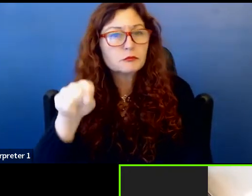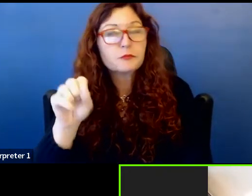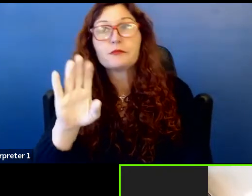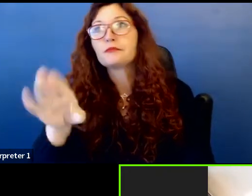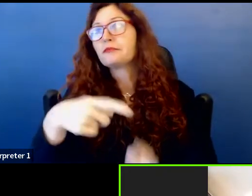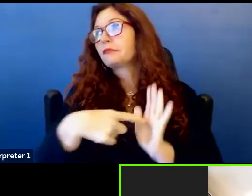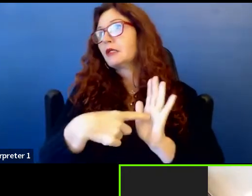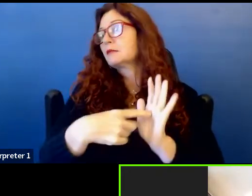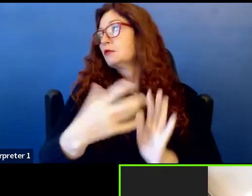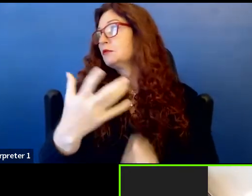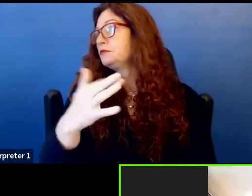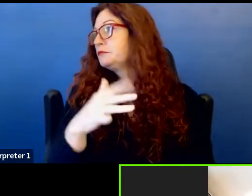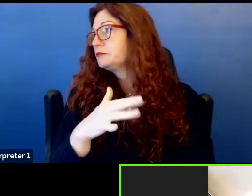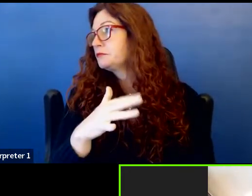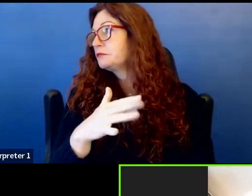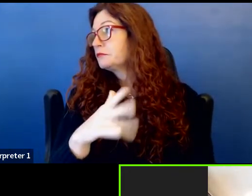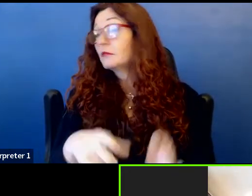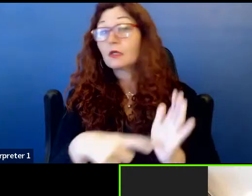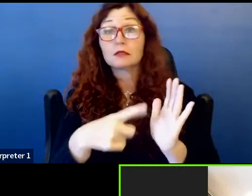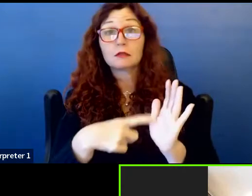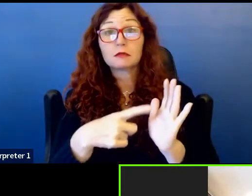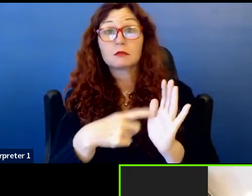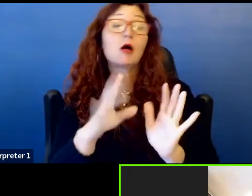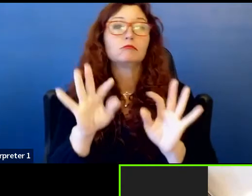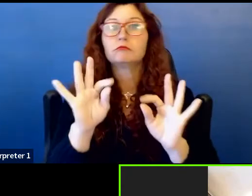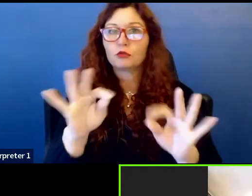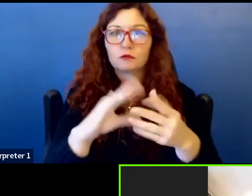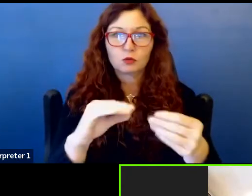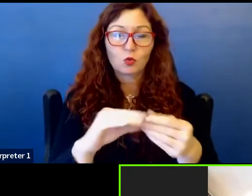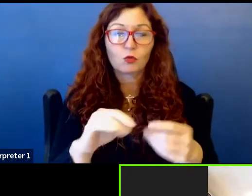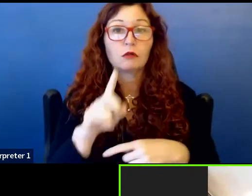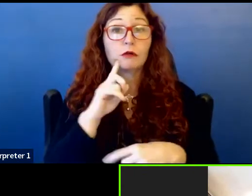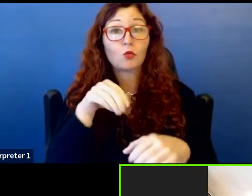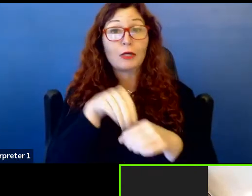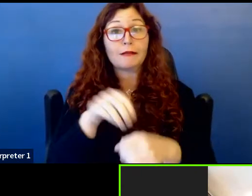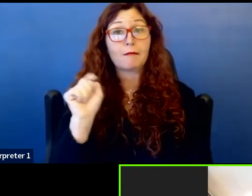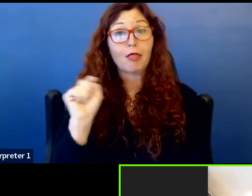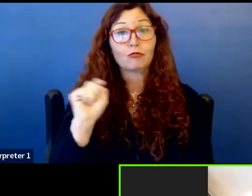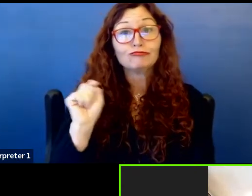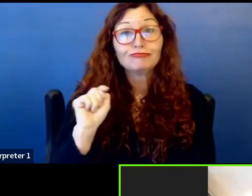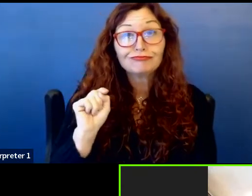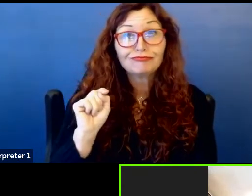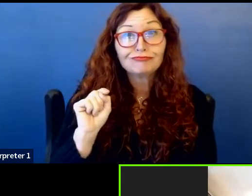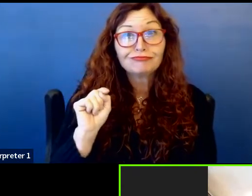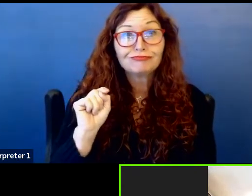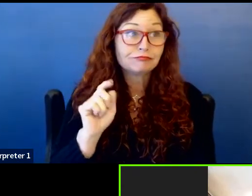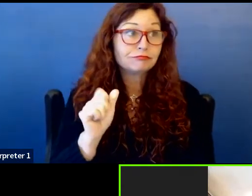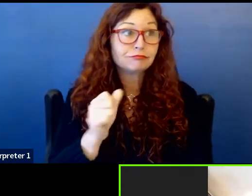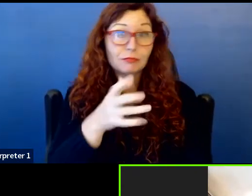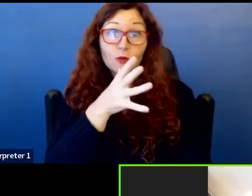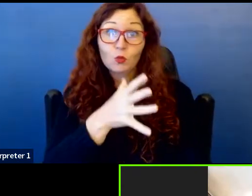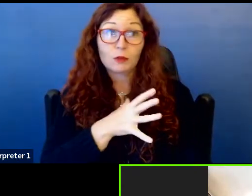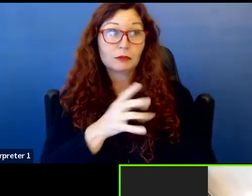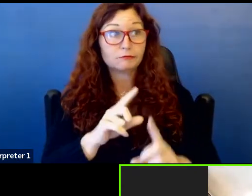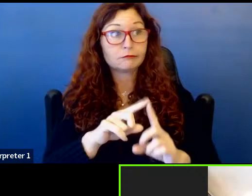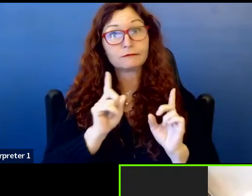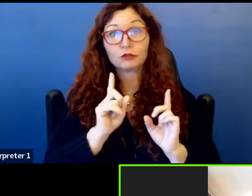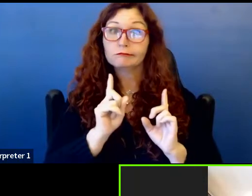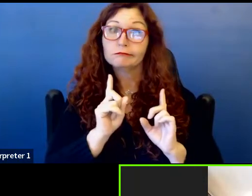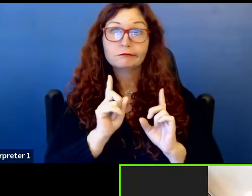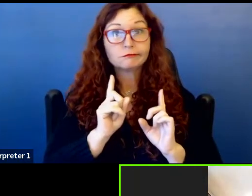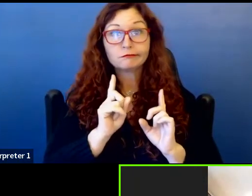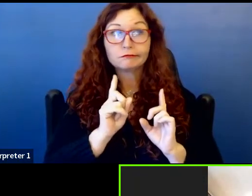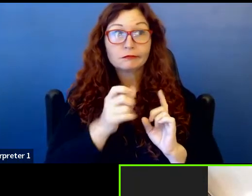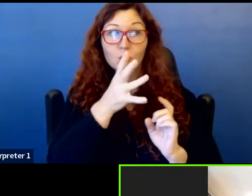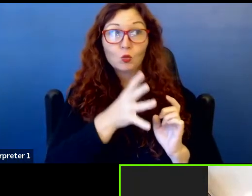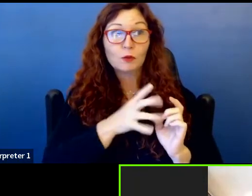um sometimes they have a problem with this here's the instant you're in the bathroom right and we all women know women have women needs and men don't need to see